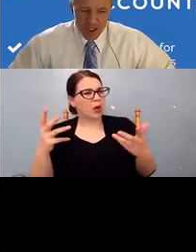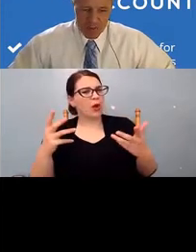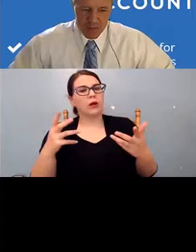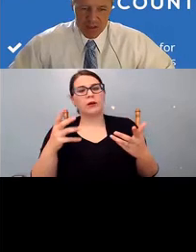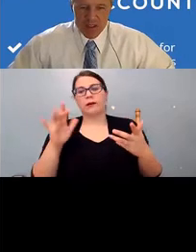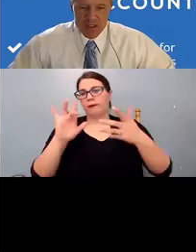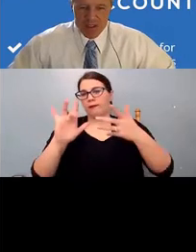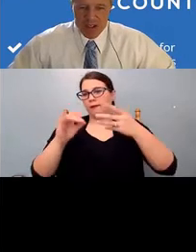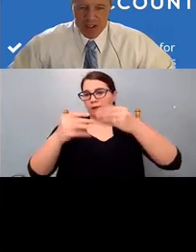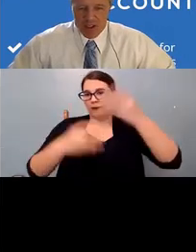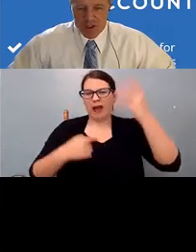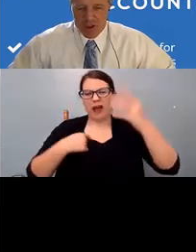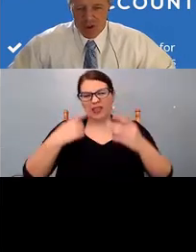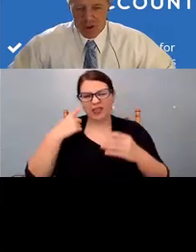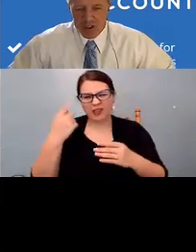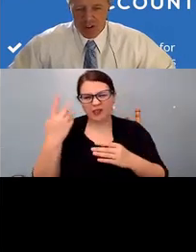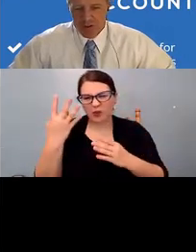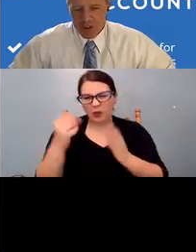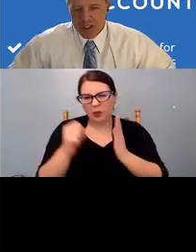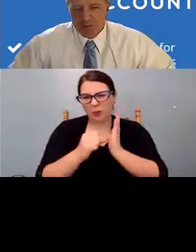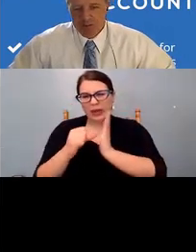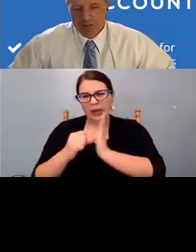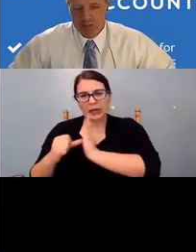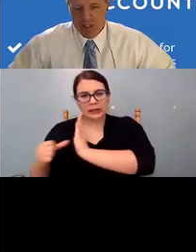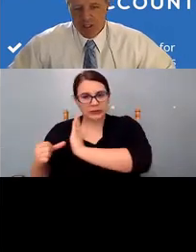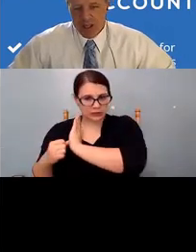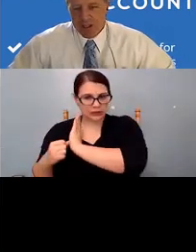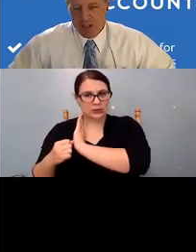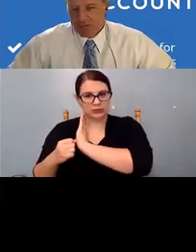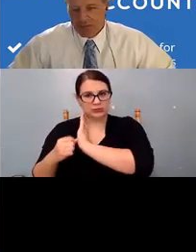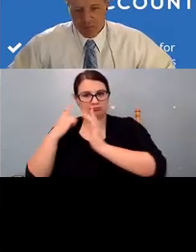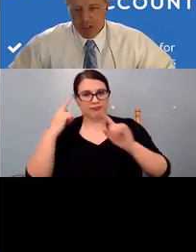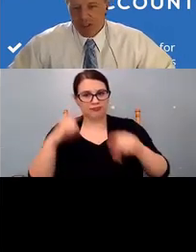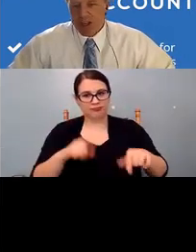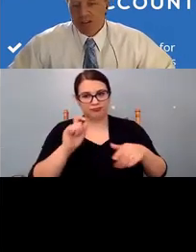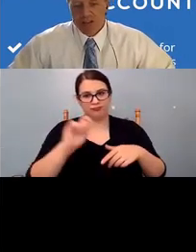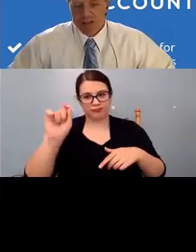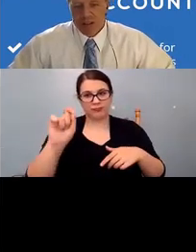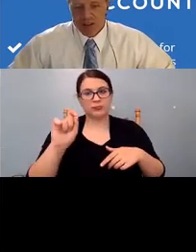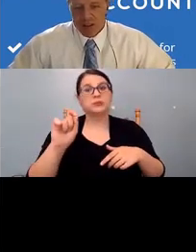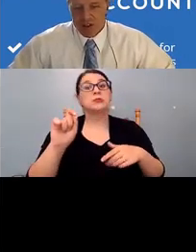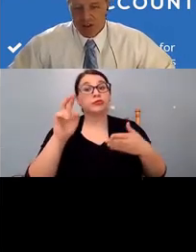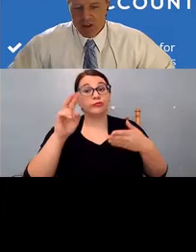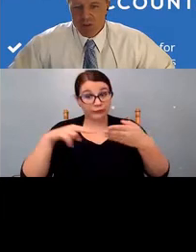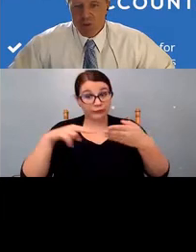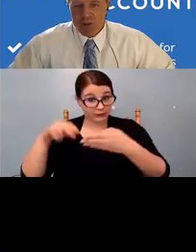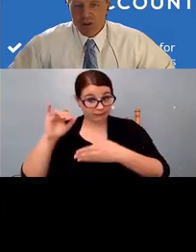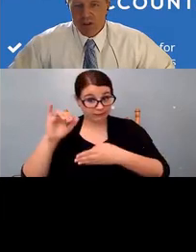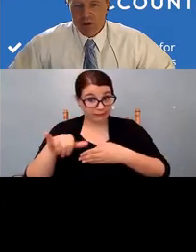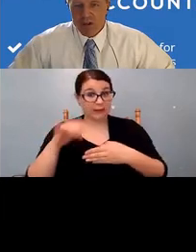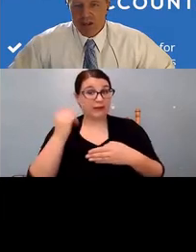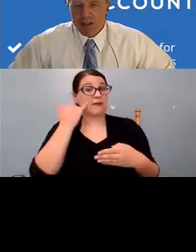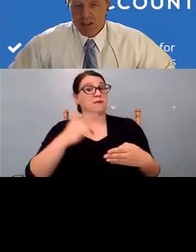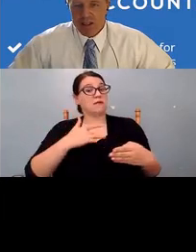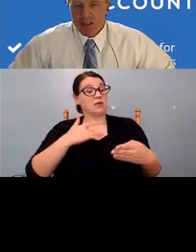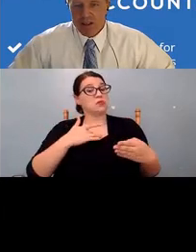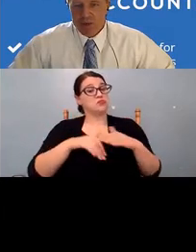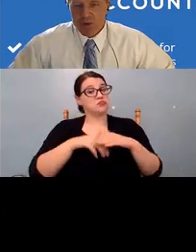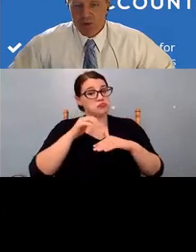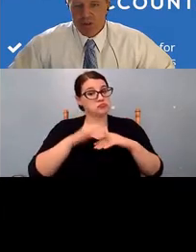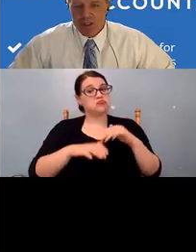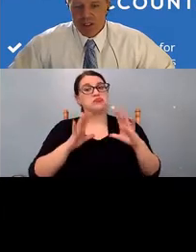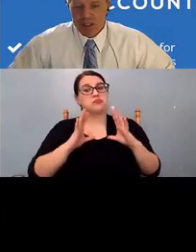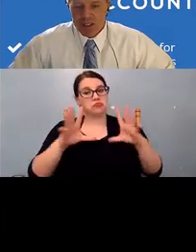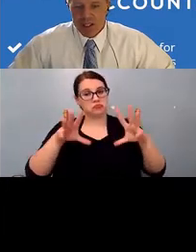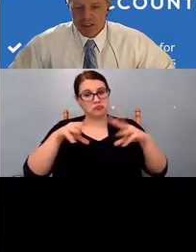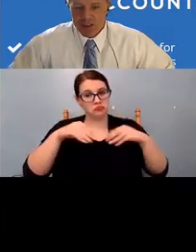4-page document, not too horrendous of reading. And read that. If you're comfortable with it, go ahead and